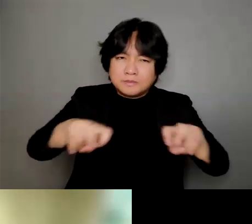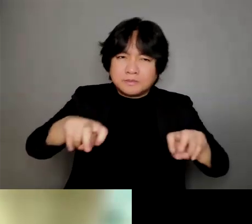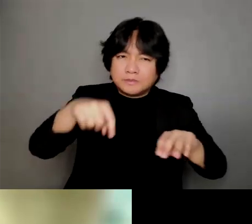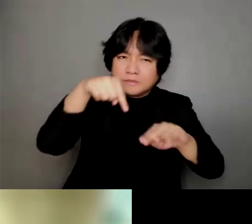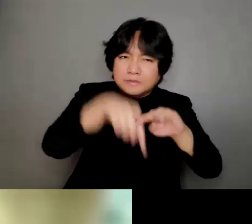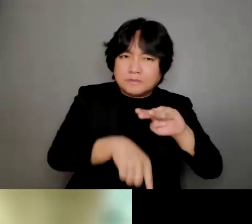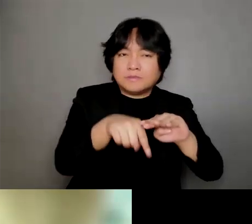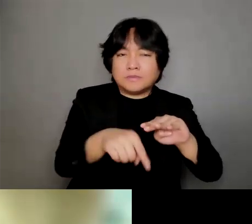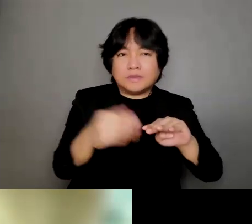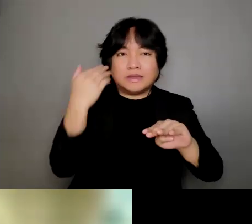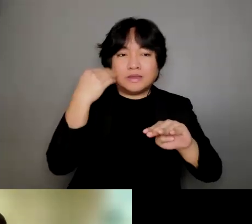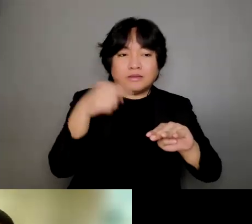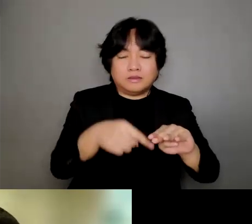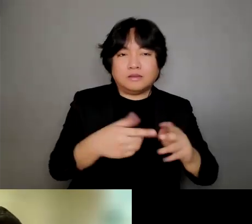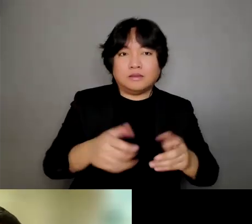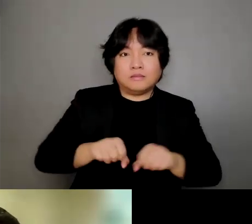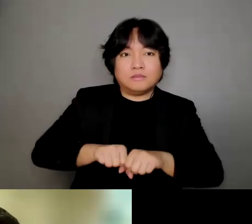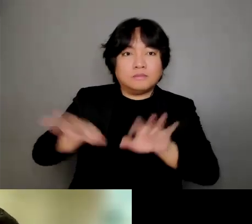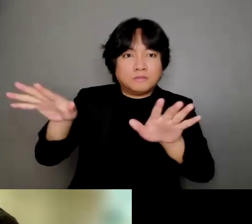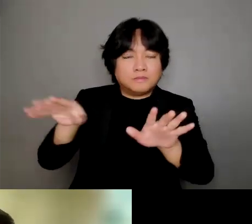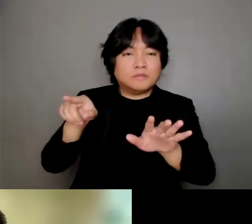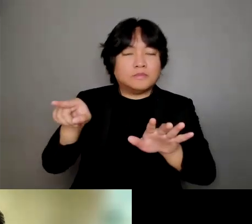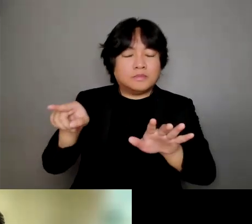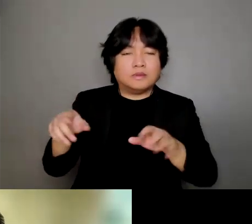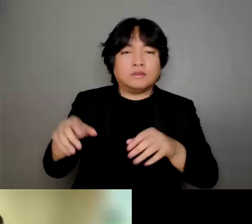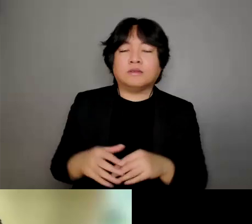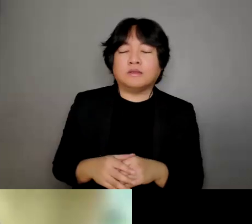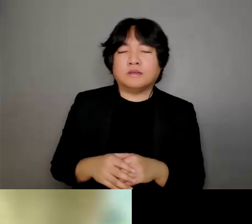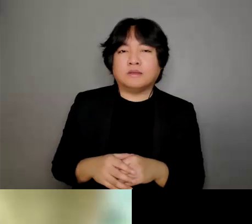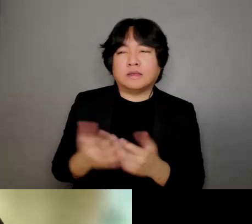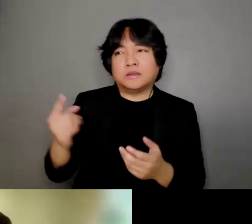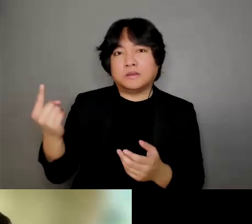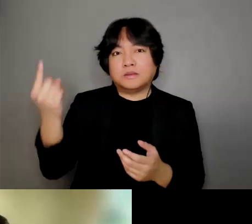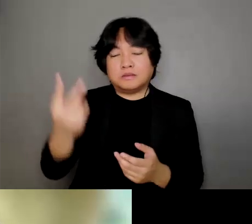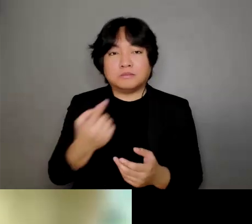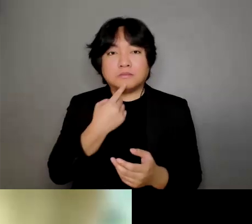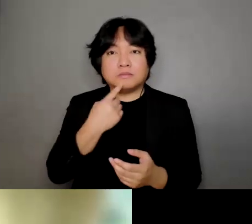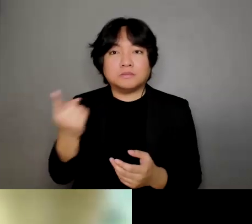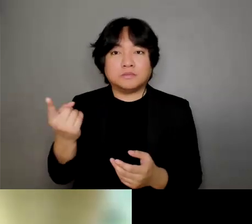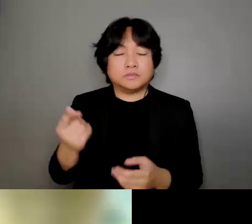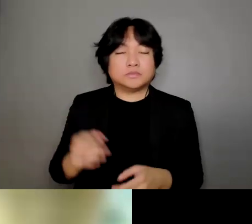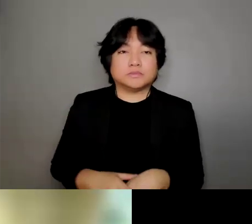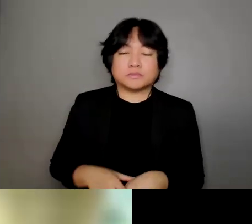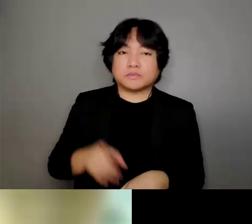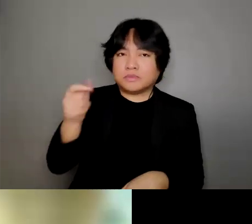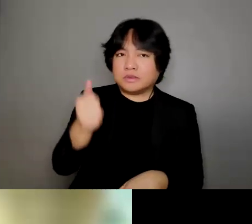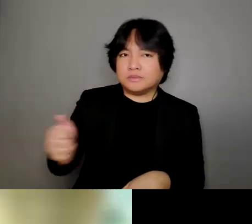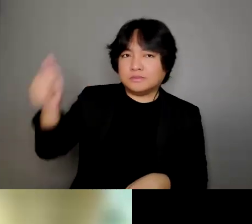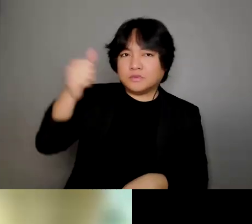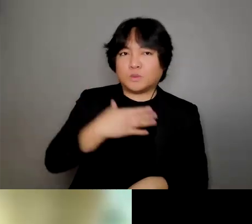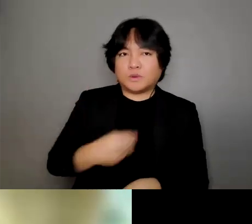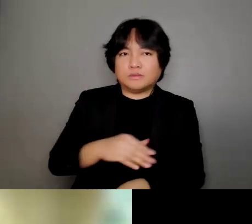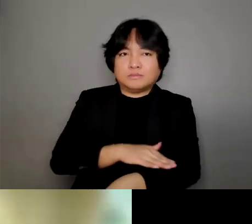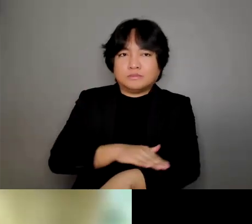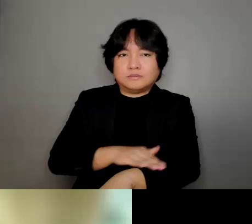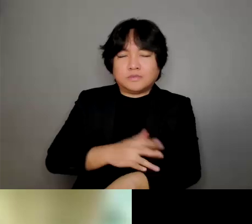na nagpo-produce nitong mga indices na to or rankings, they are often done and led by white folks, funded by Global